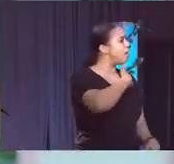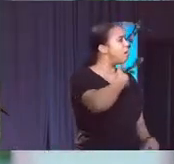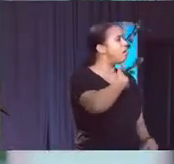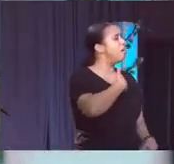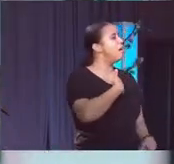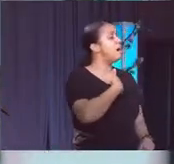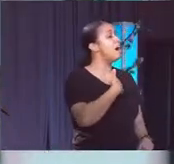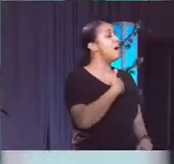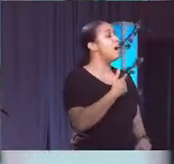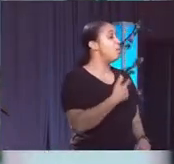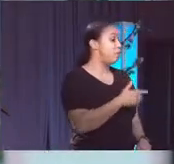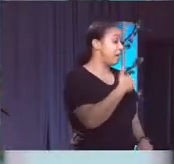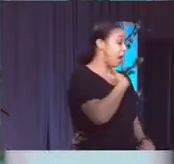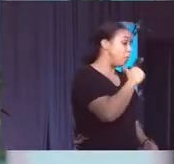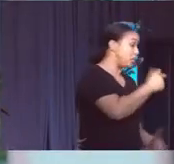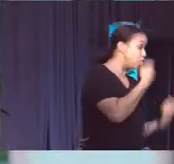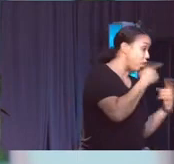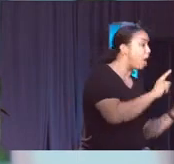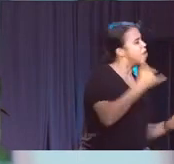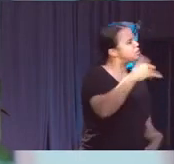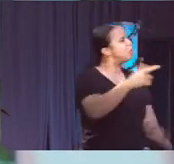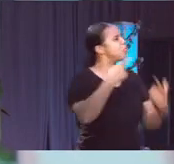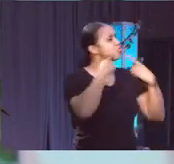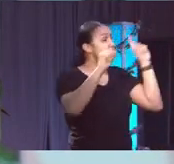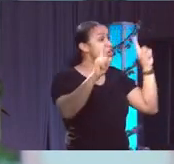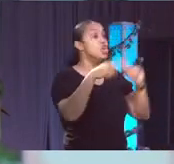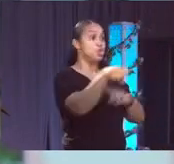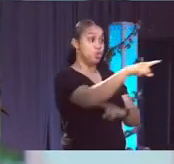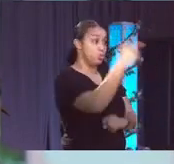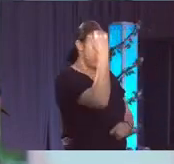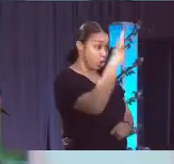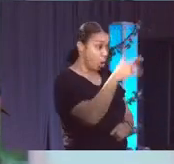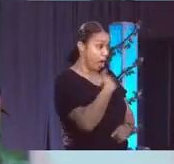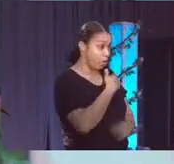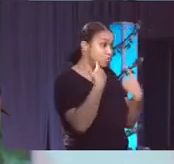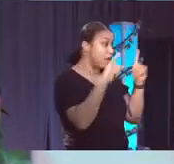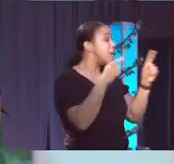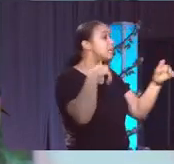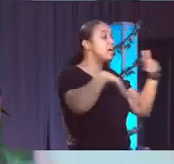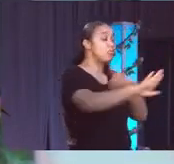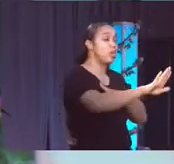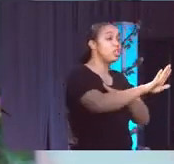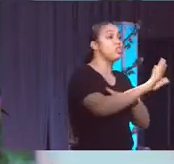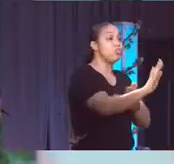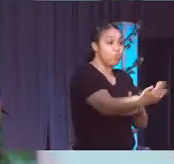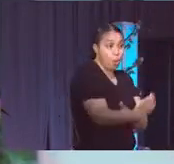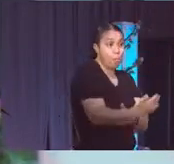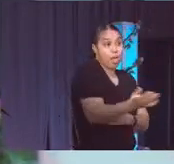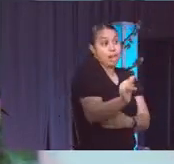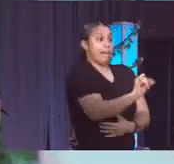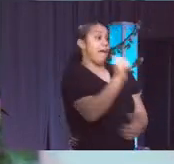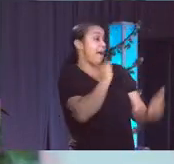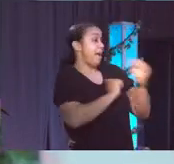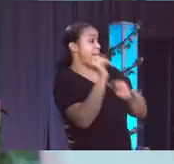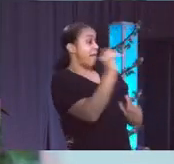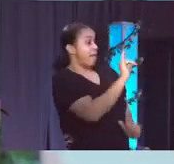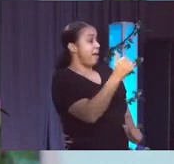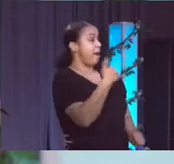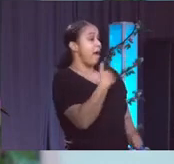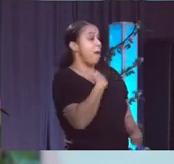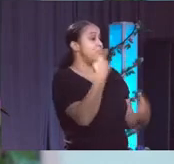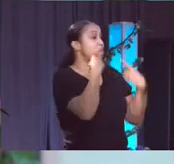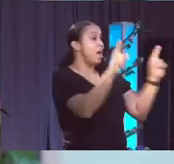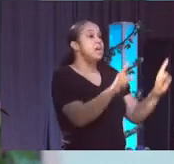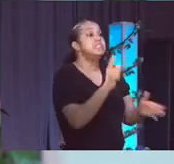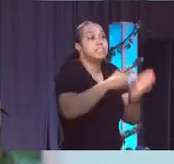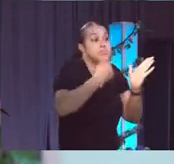thriving when I wasn't thriving. You didn't know I wasn't thriving because I walked in a room like I was thriving. Listen, sometimes you got